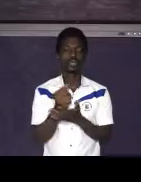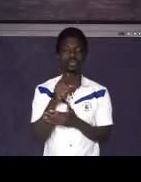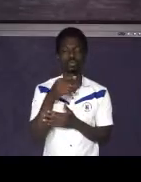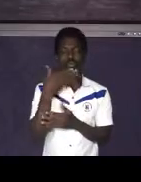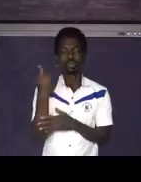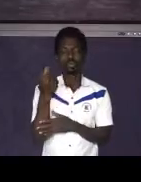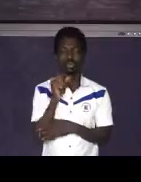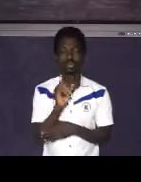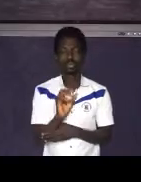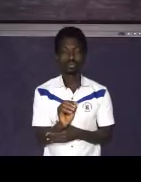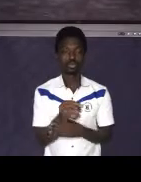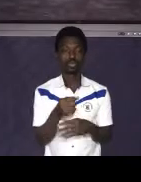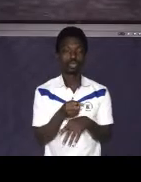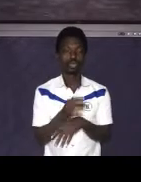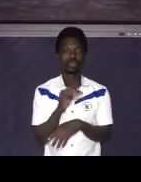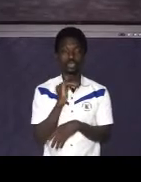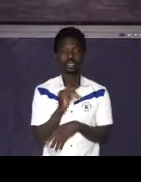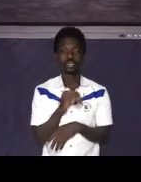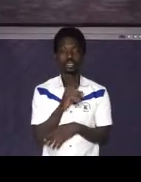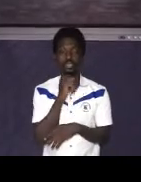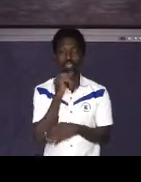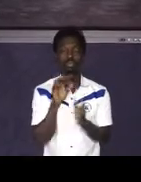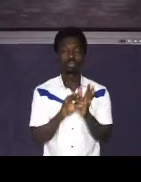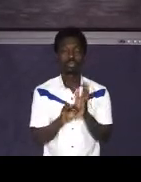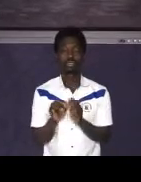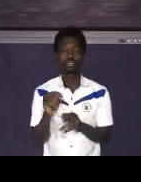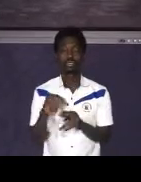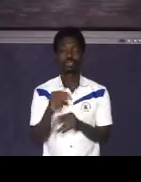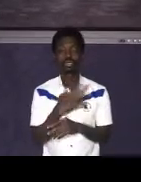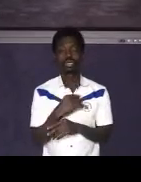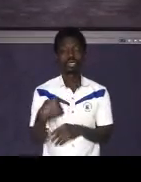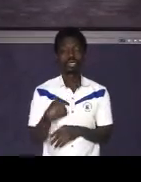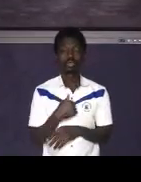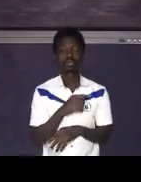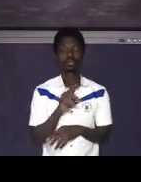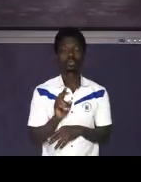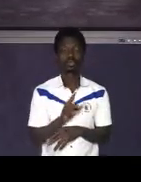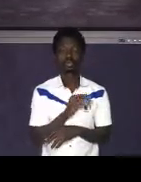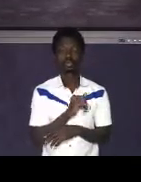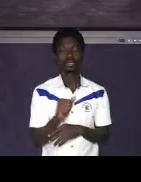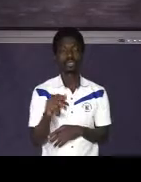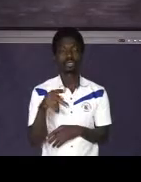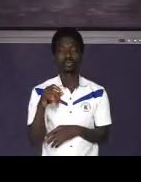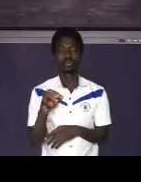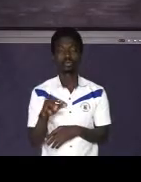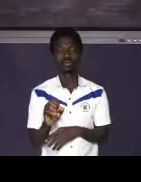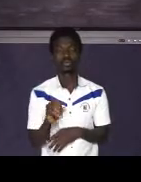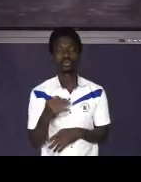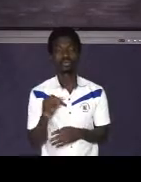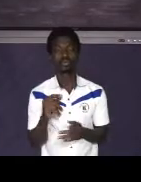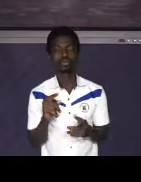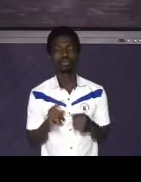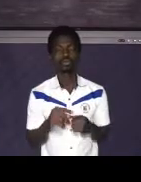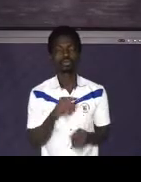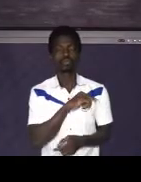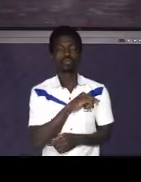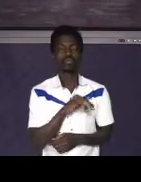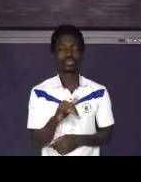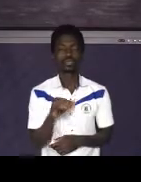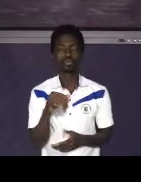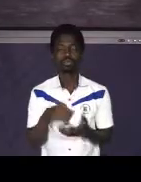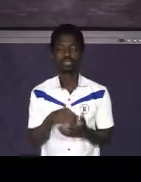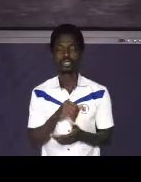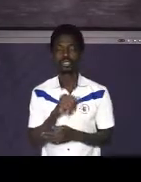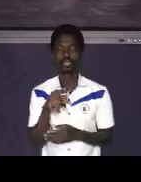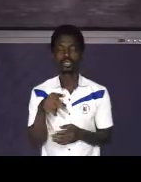better. So advice is an uncountable noun and we use a piece of to quantify it. So a piece